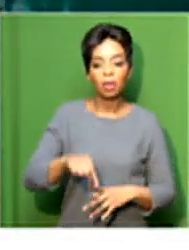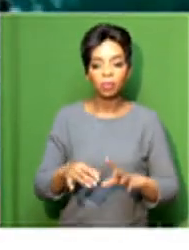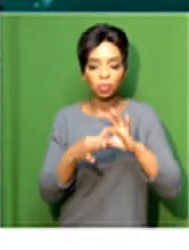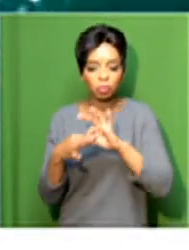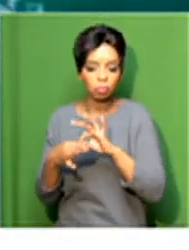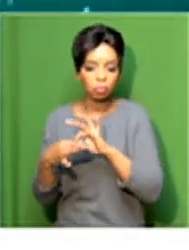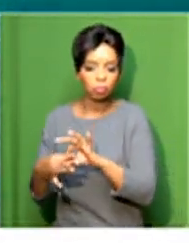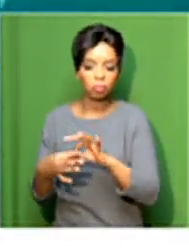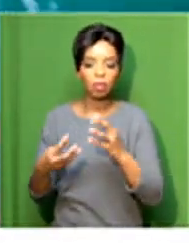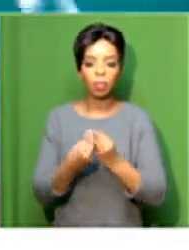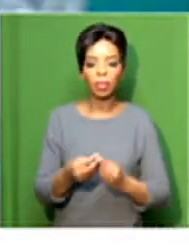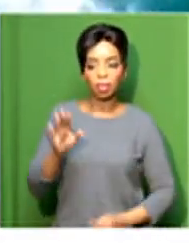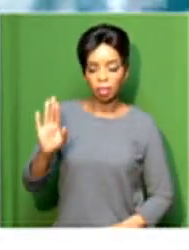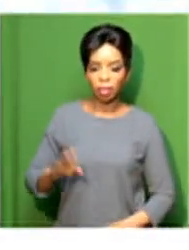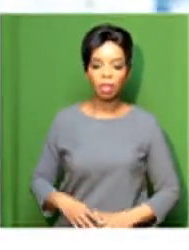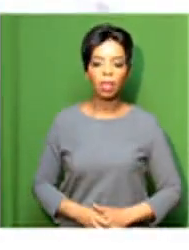nature.